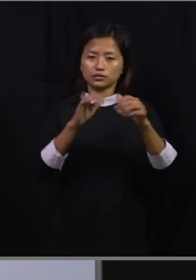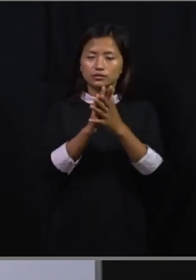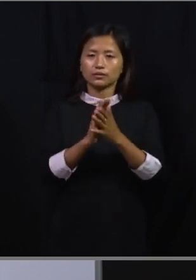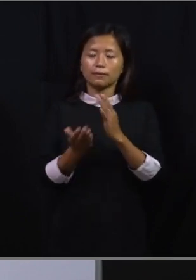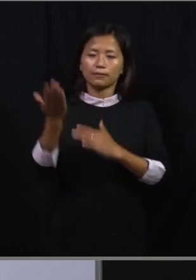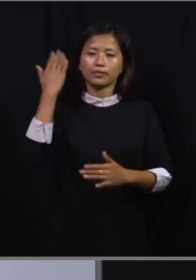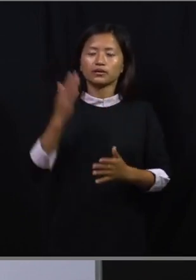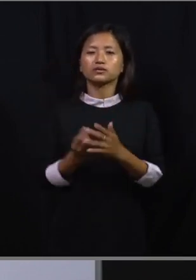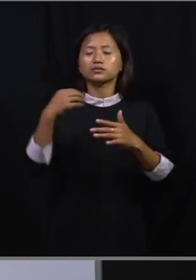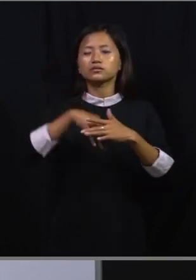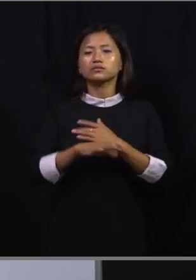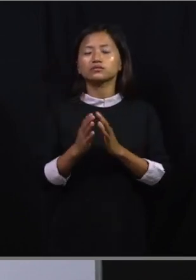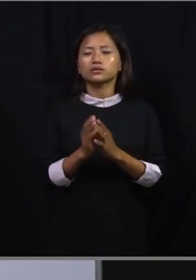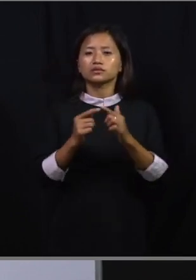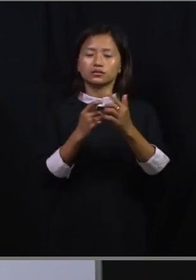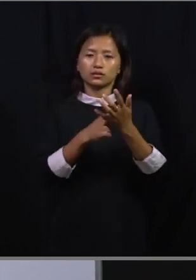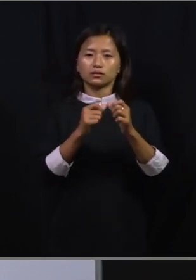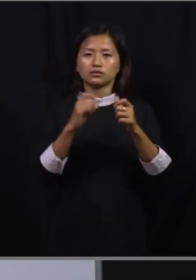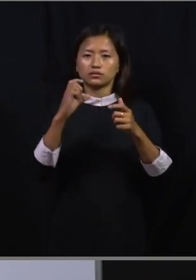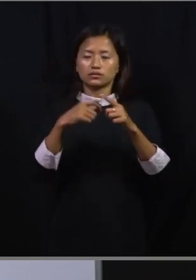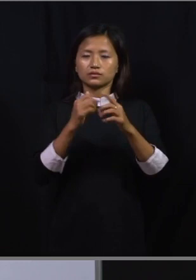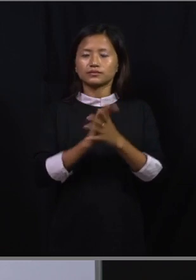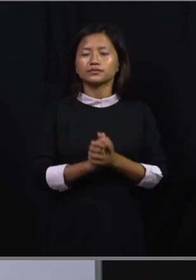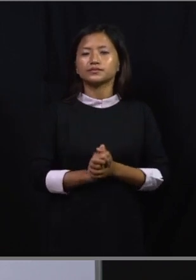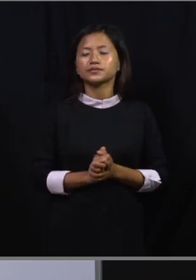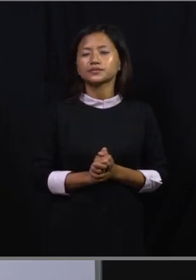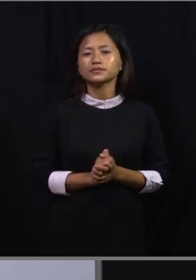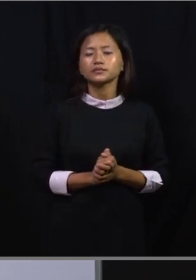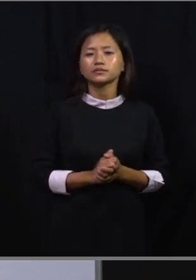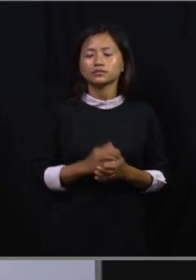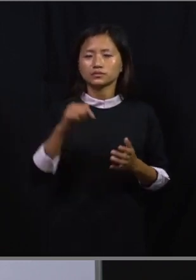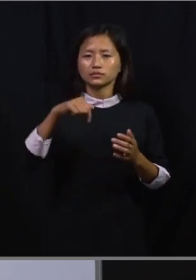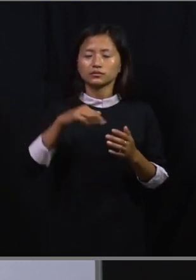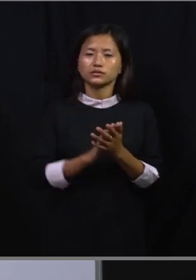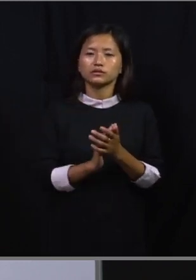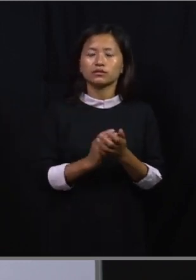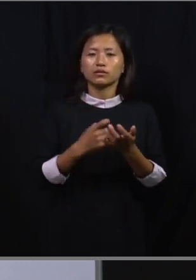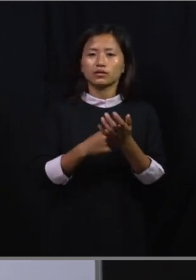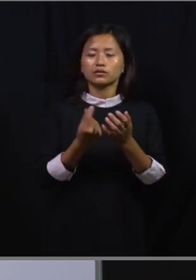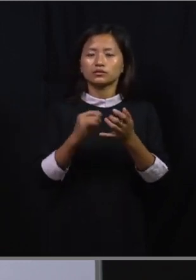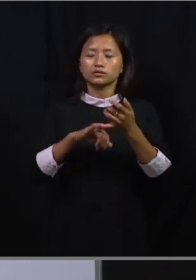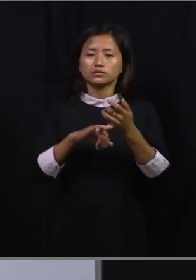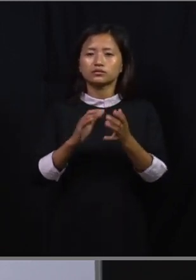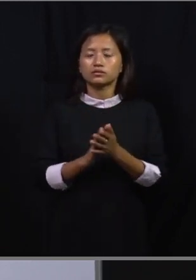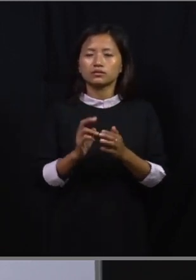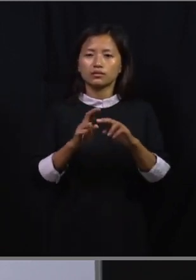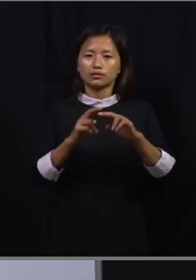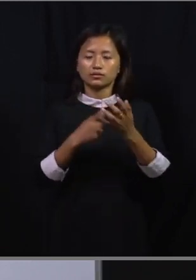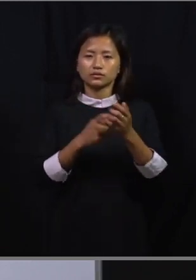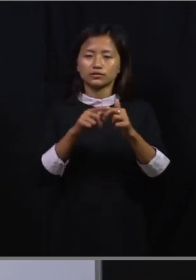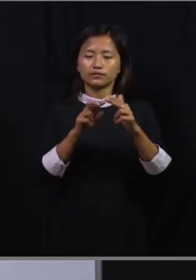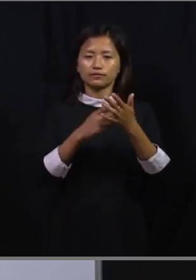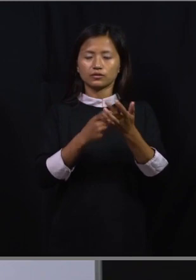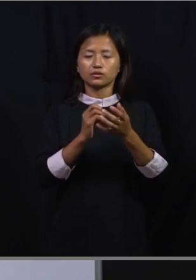was back into the track. All right. So recently in Russia, referendum was held. Referendum means a policy